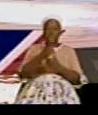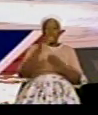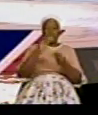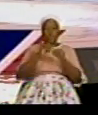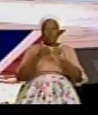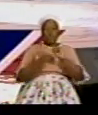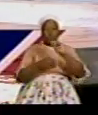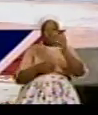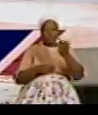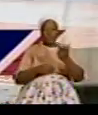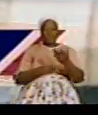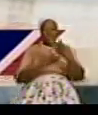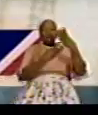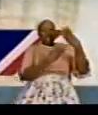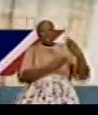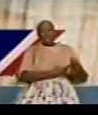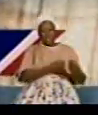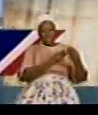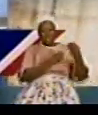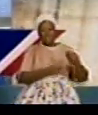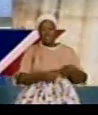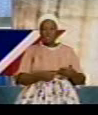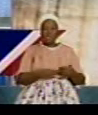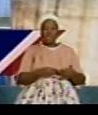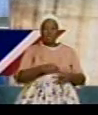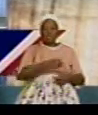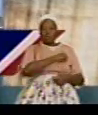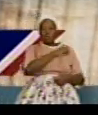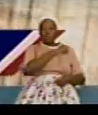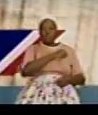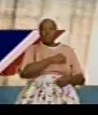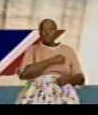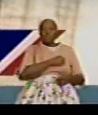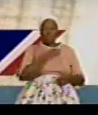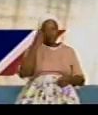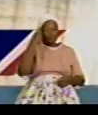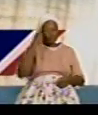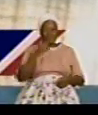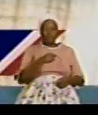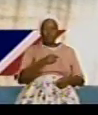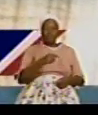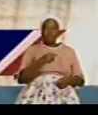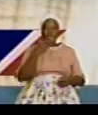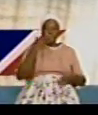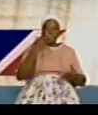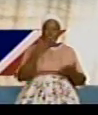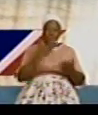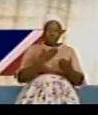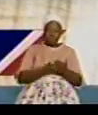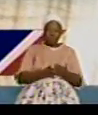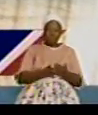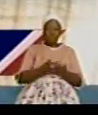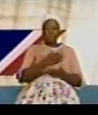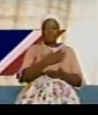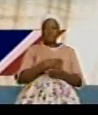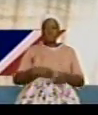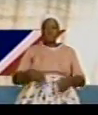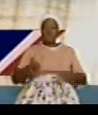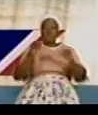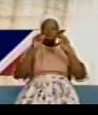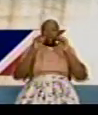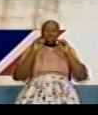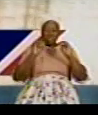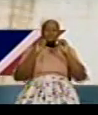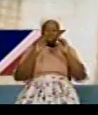tender conscience for purposeful and profitable teachableness.